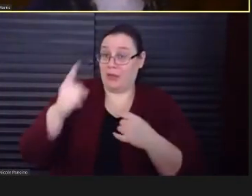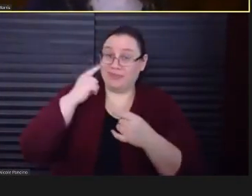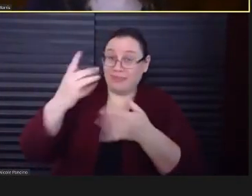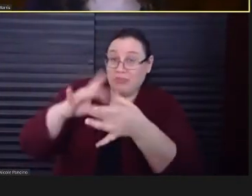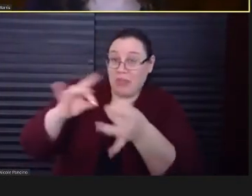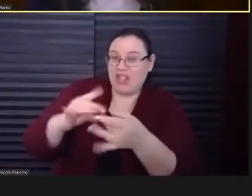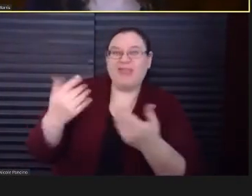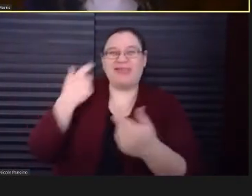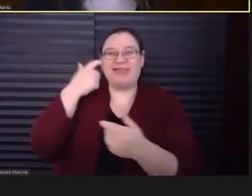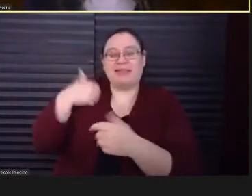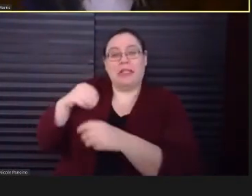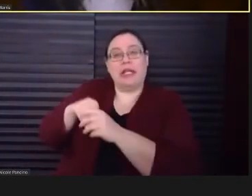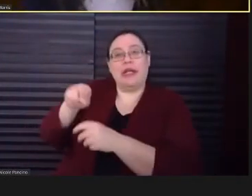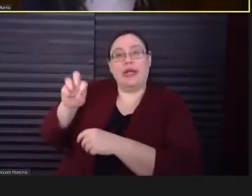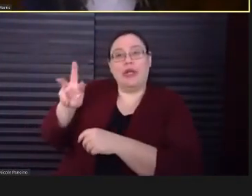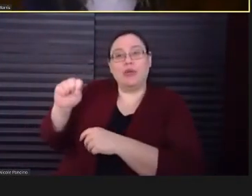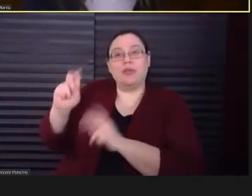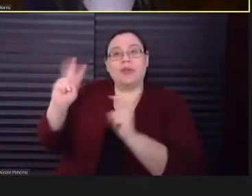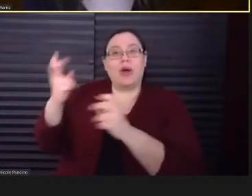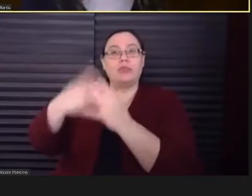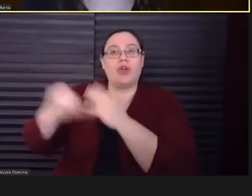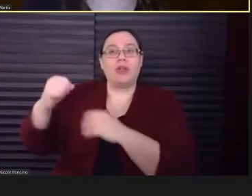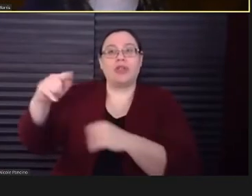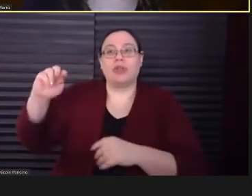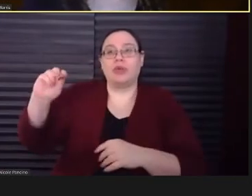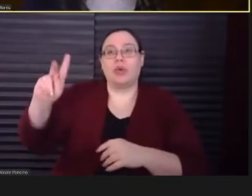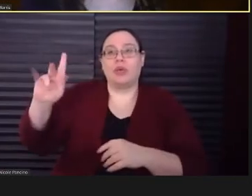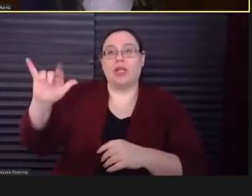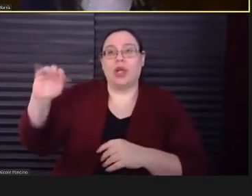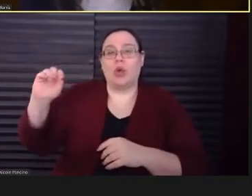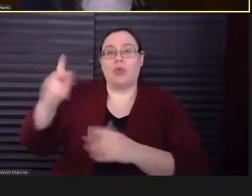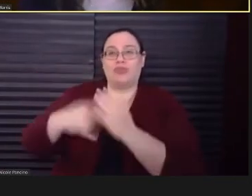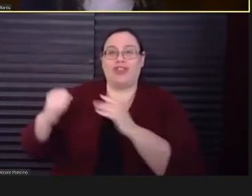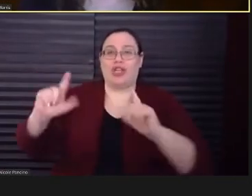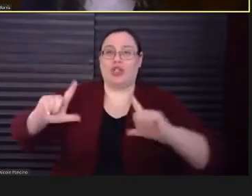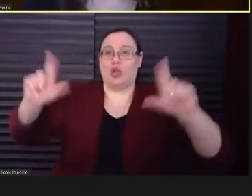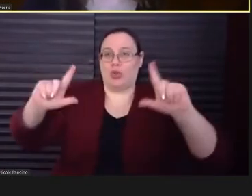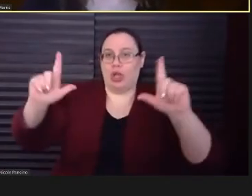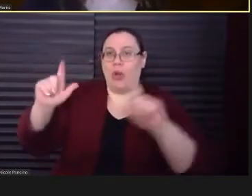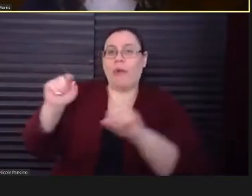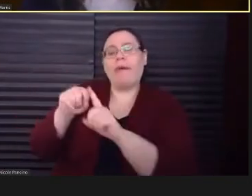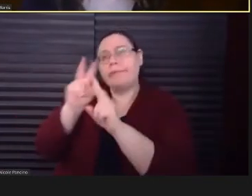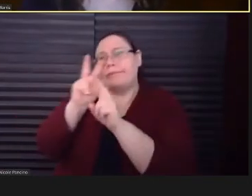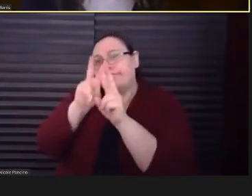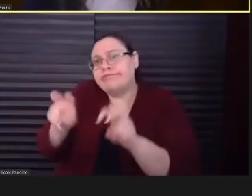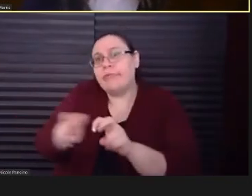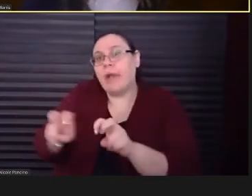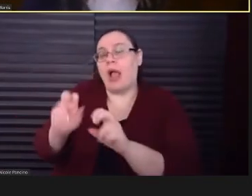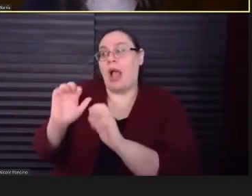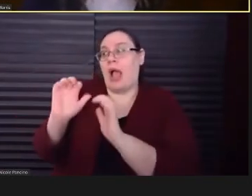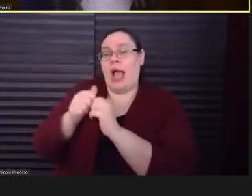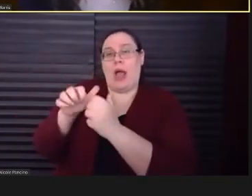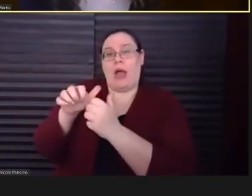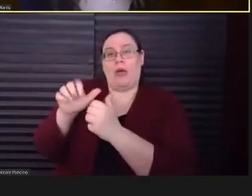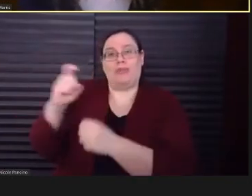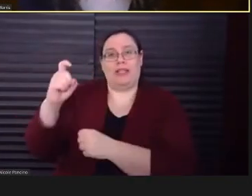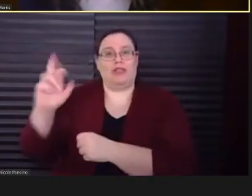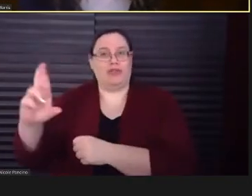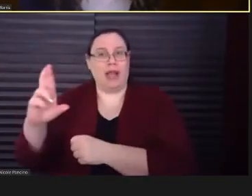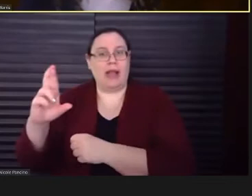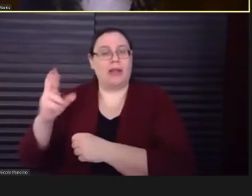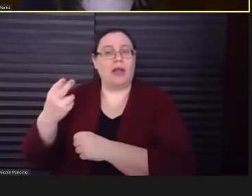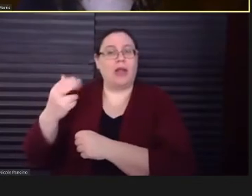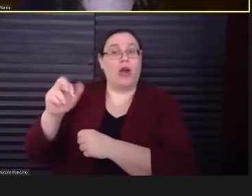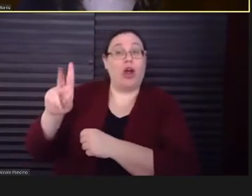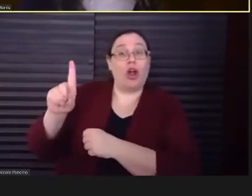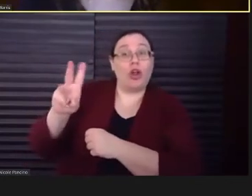news recently is Project Tokyo, which is a project that's looking at how mixed reality hardware and